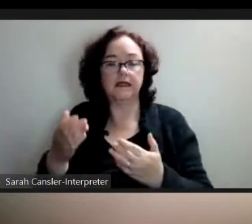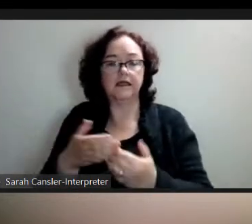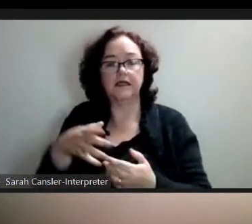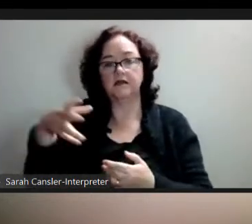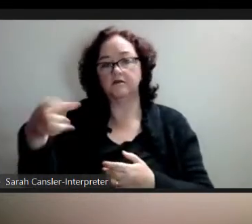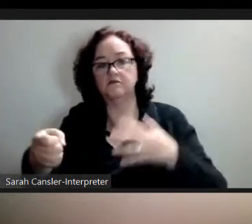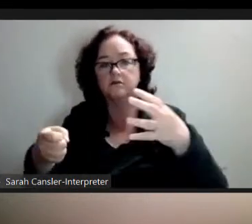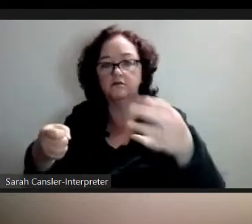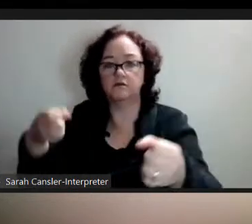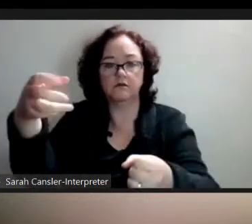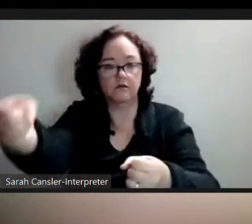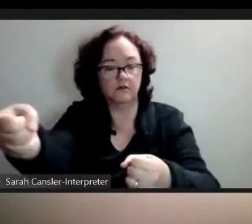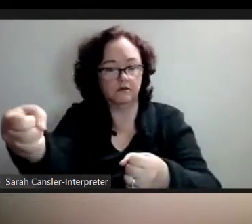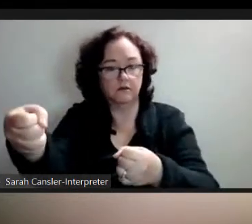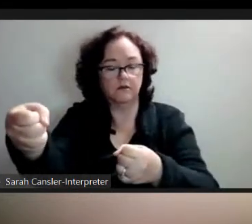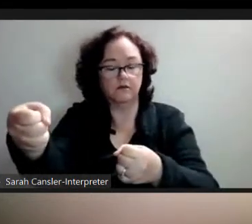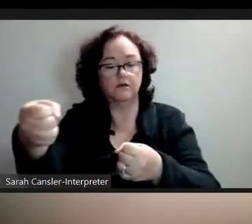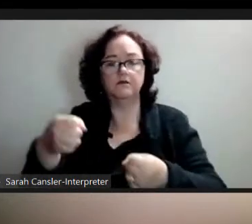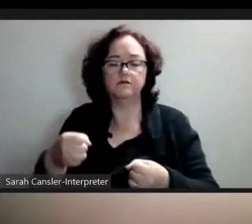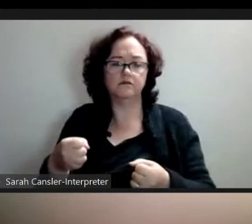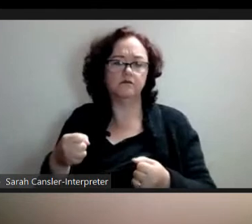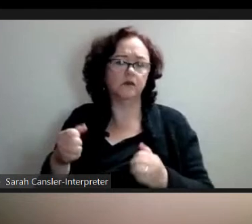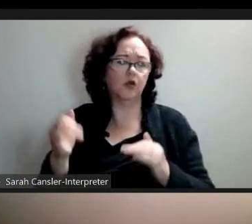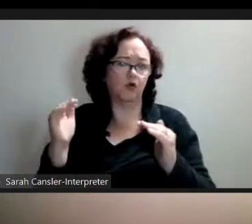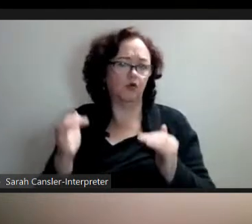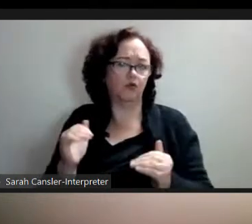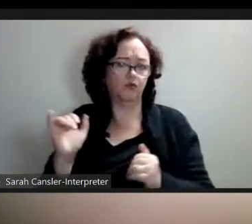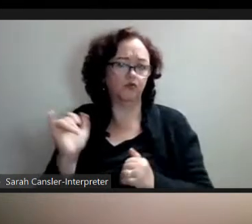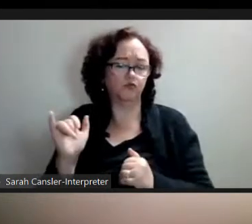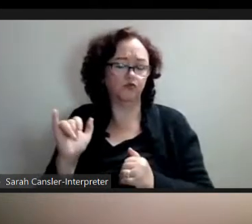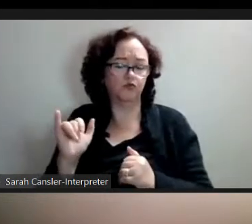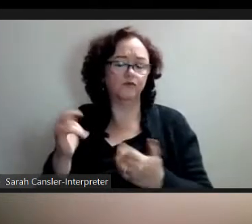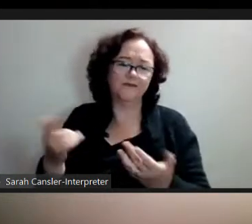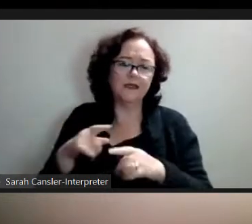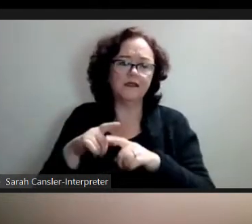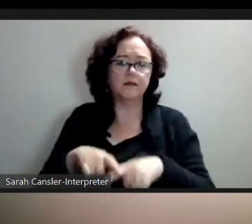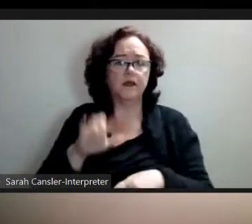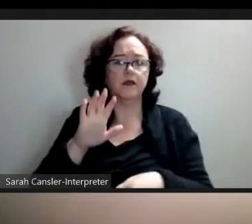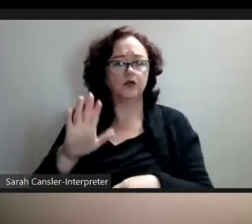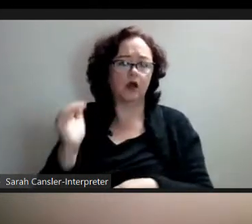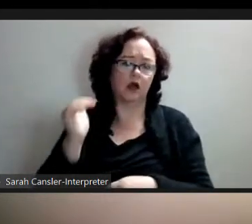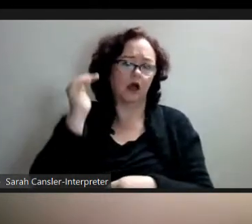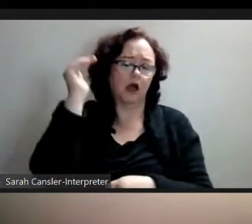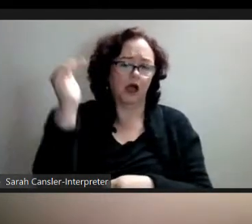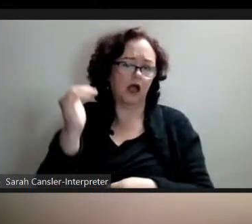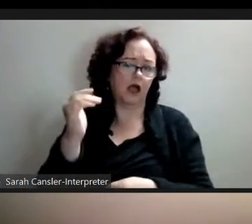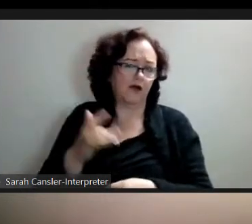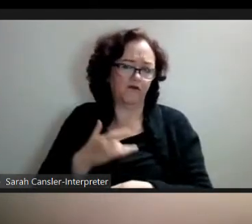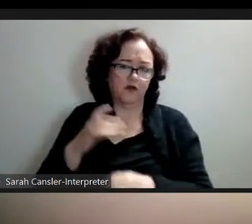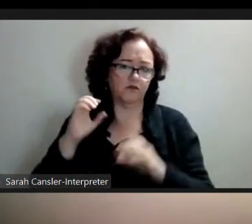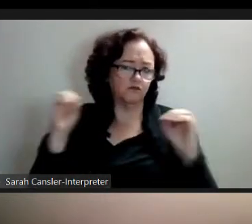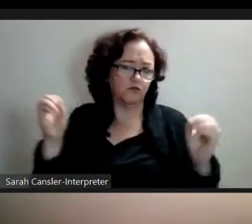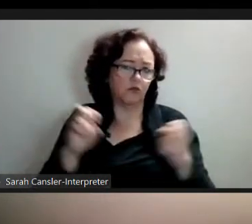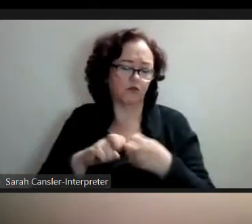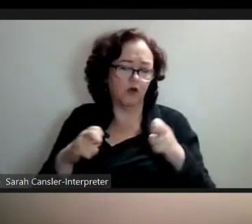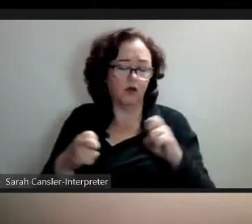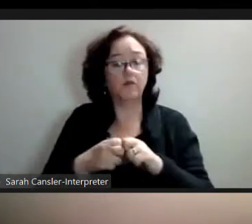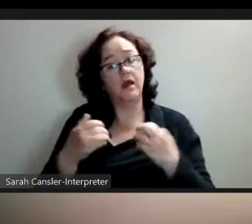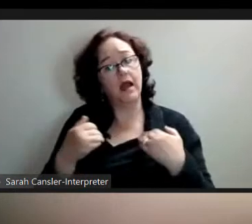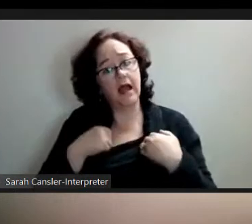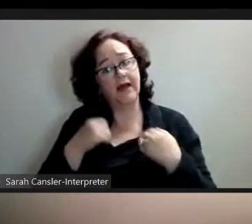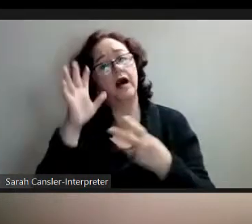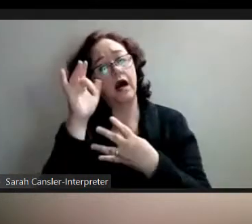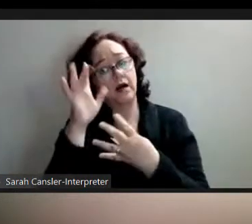they're relatively low. So depending on your height, you shouldn't have a problem. So there's options